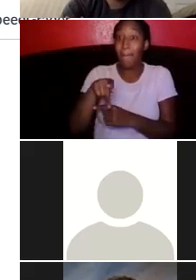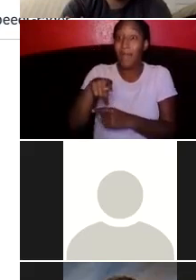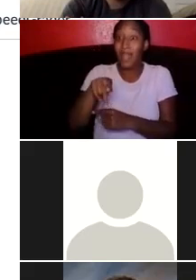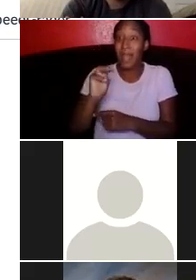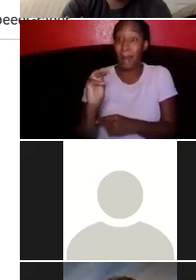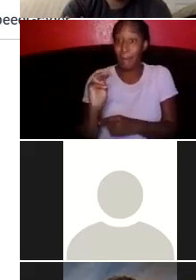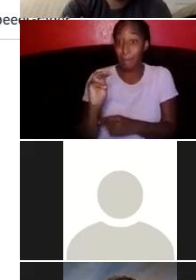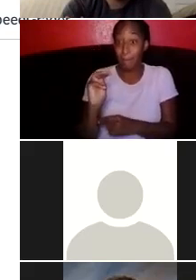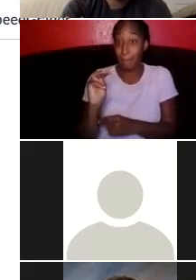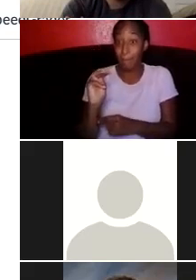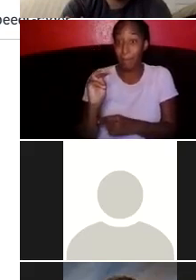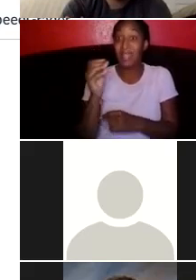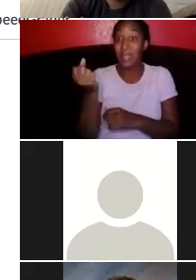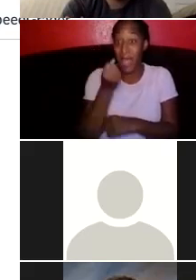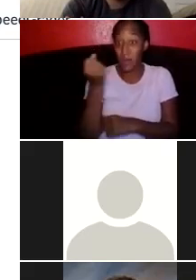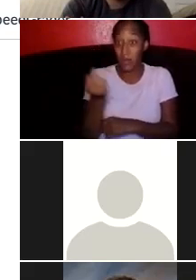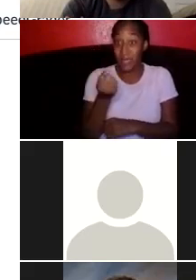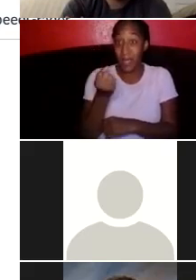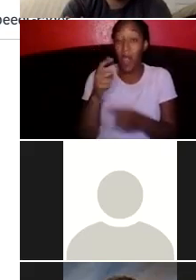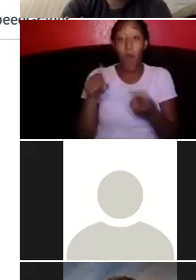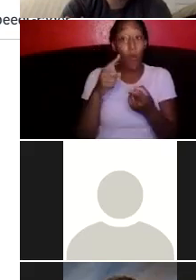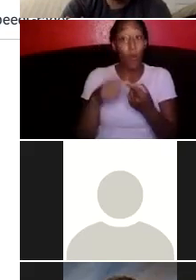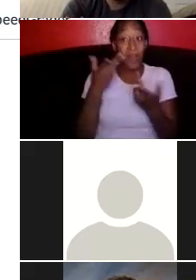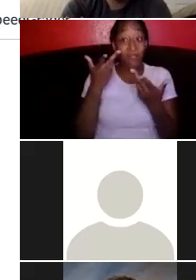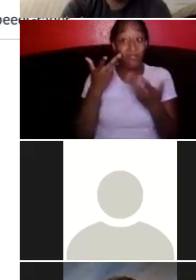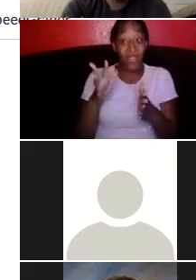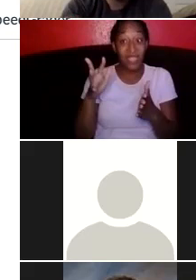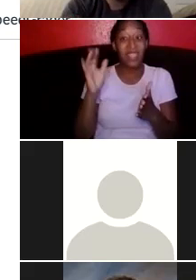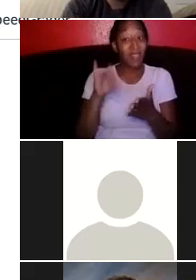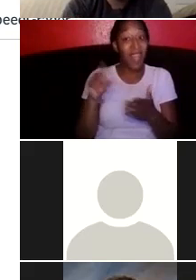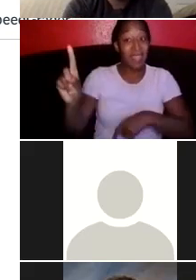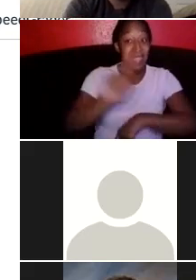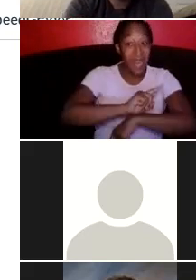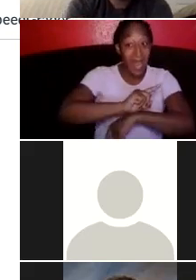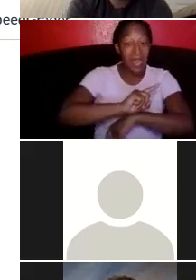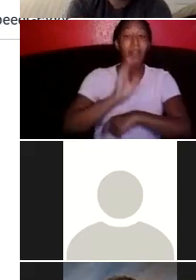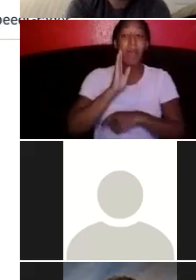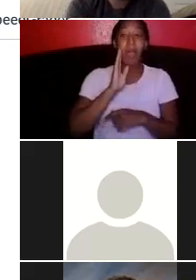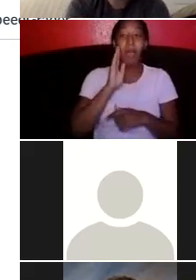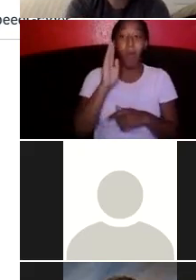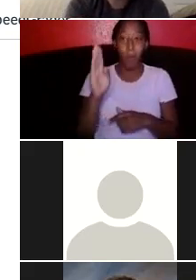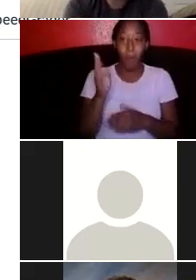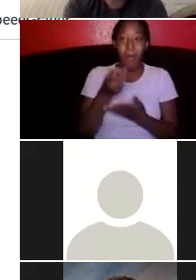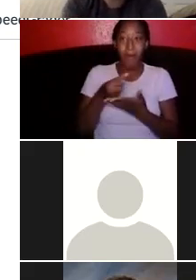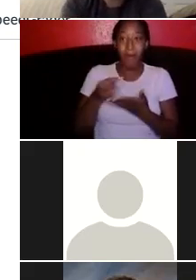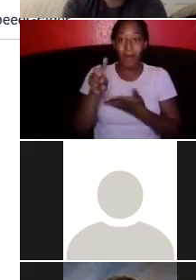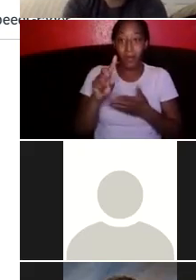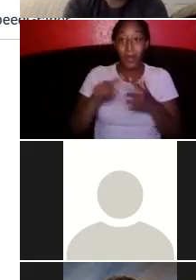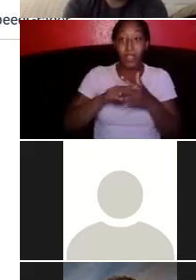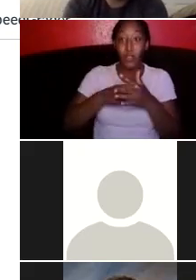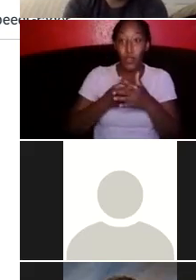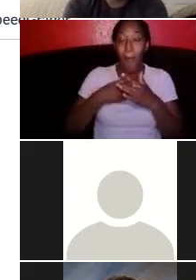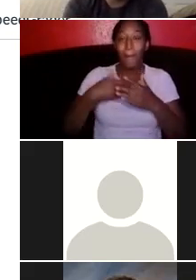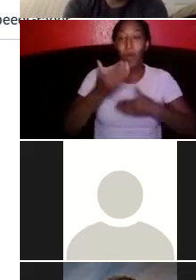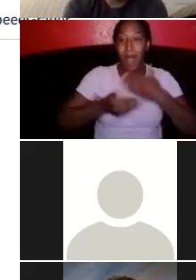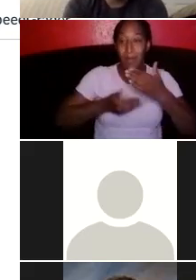deadline is passed, next week, we'll start the process of talking about the actual summary. And in